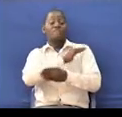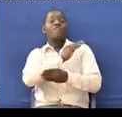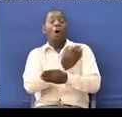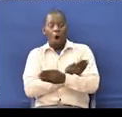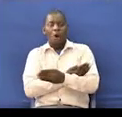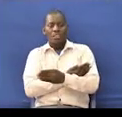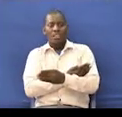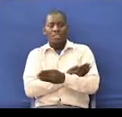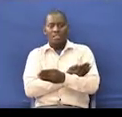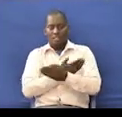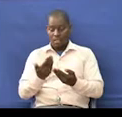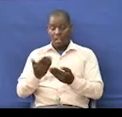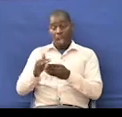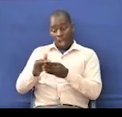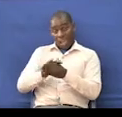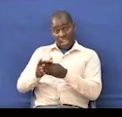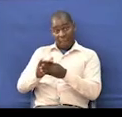applying force